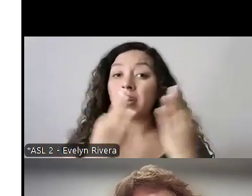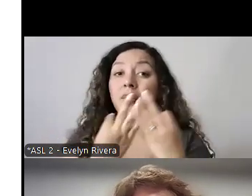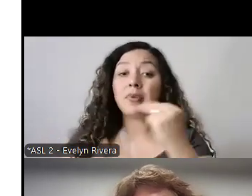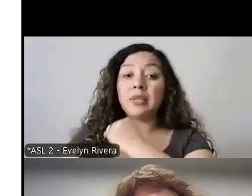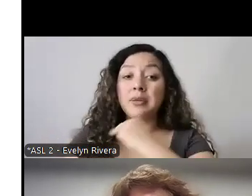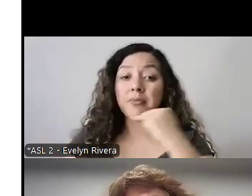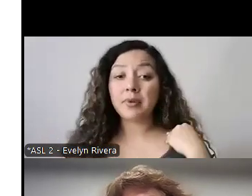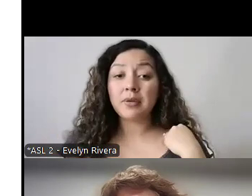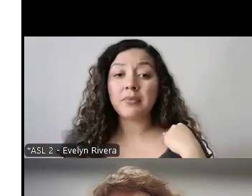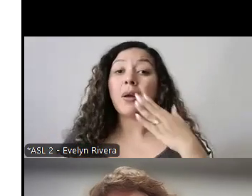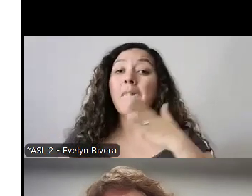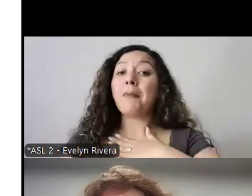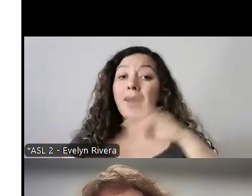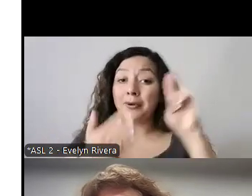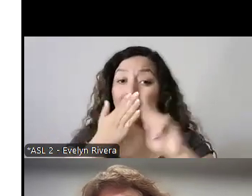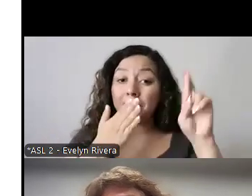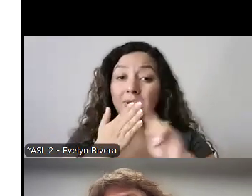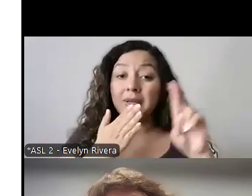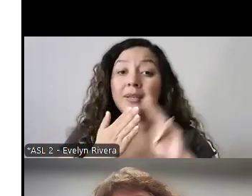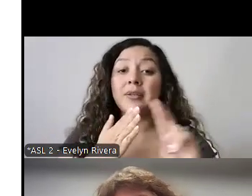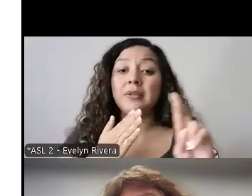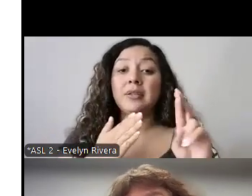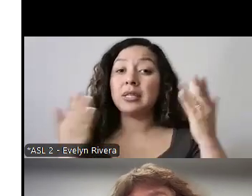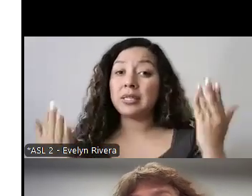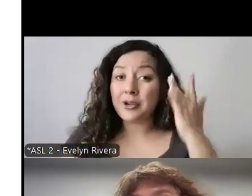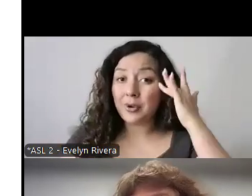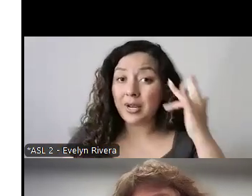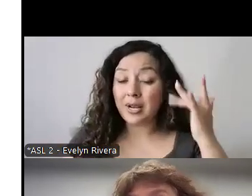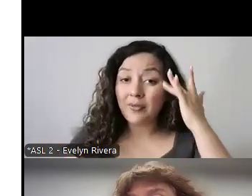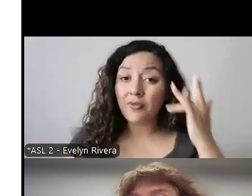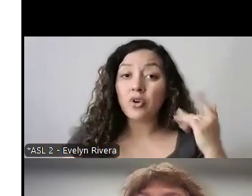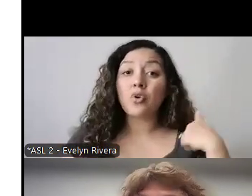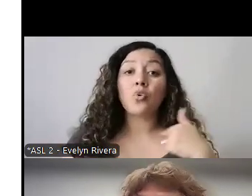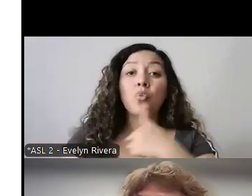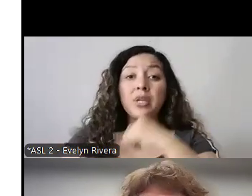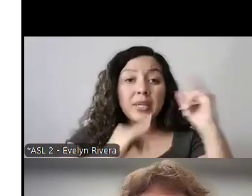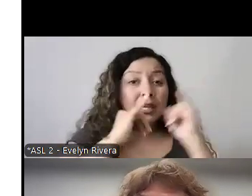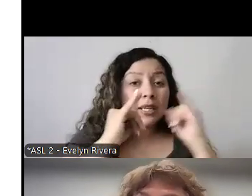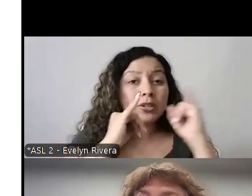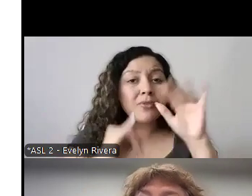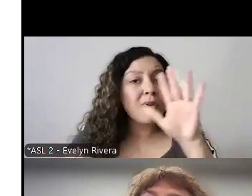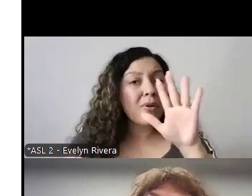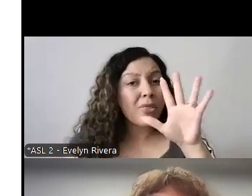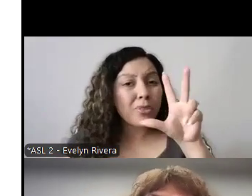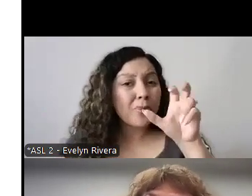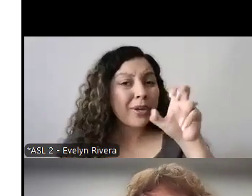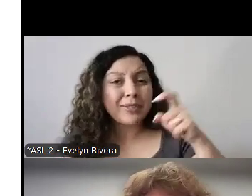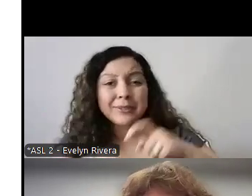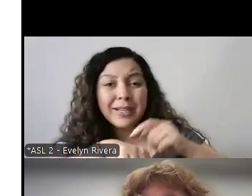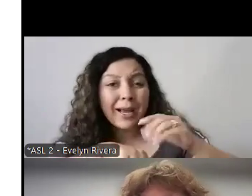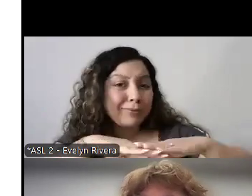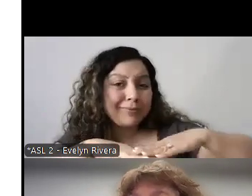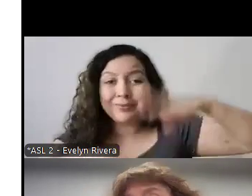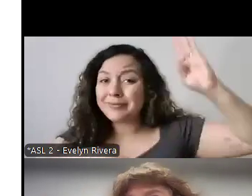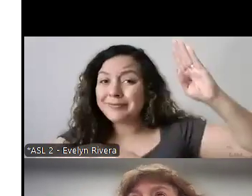my research, prevalently in California. In California, we interviewed over 300 times